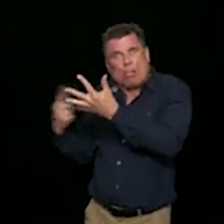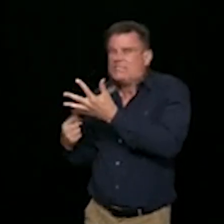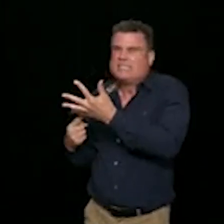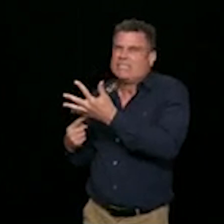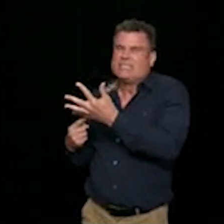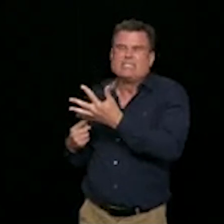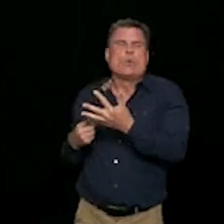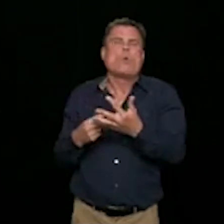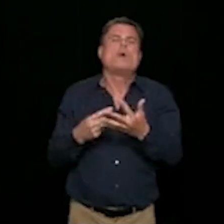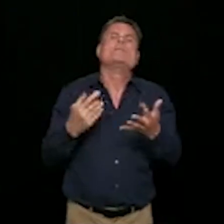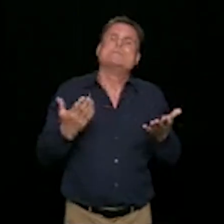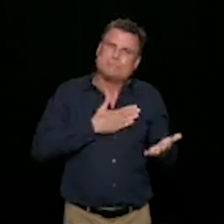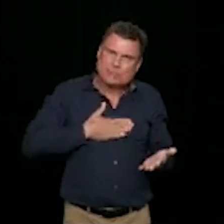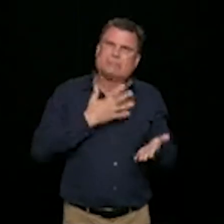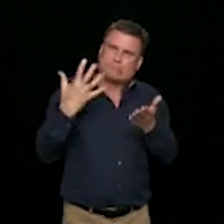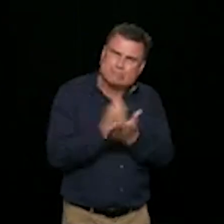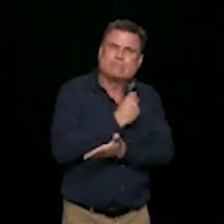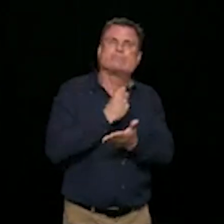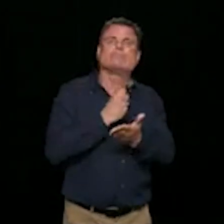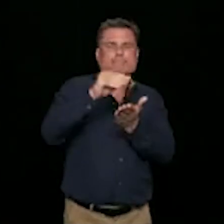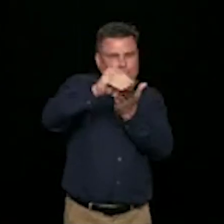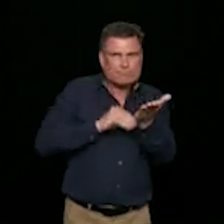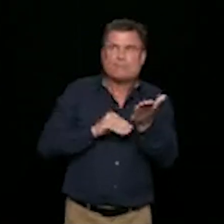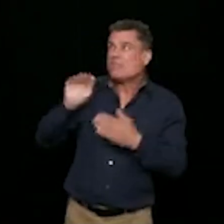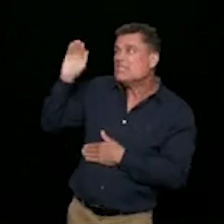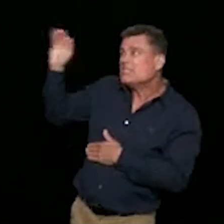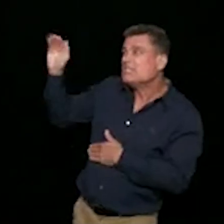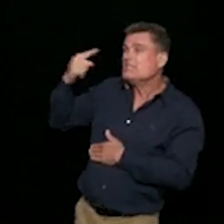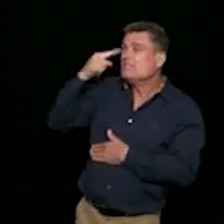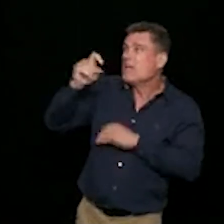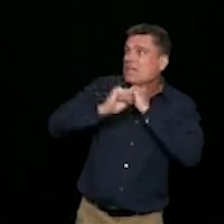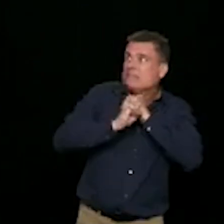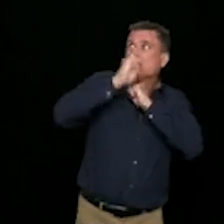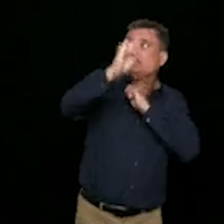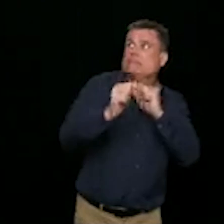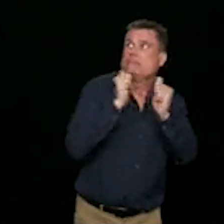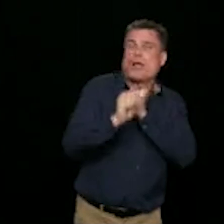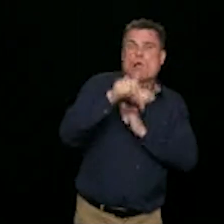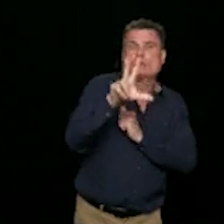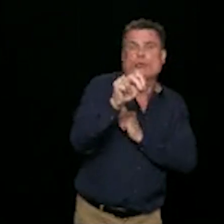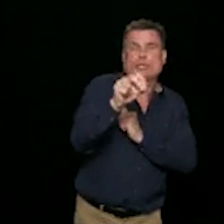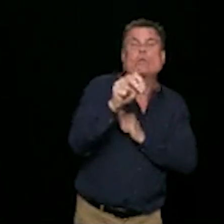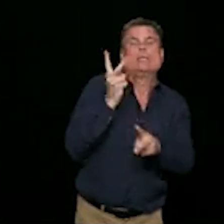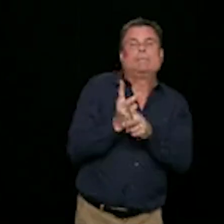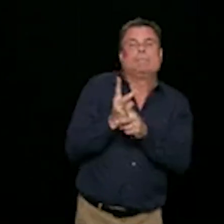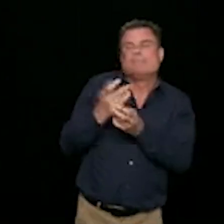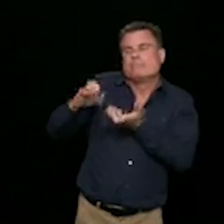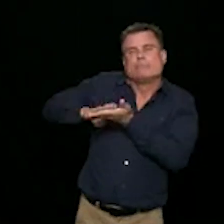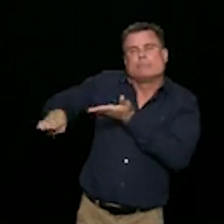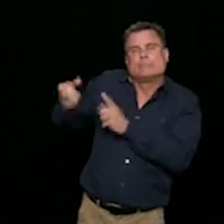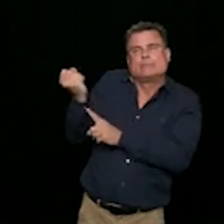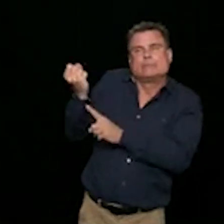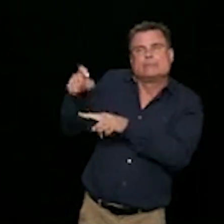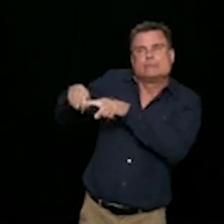business can stay connected with their workers, likely workers who help build those businesses. Most